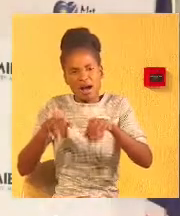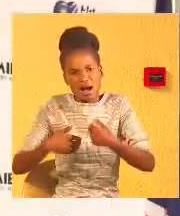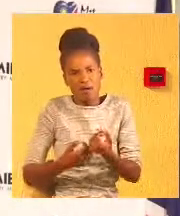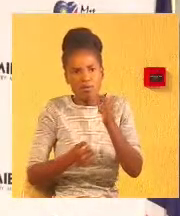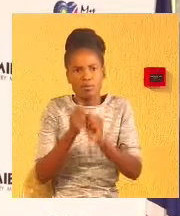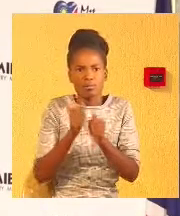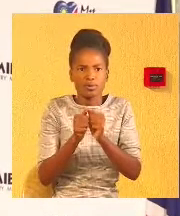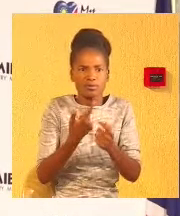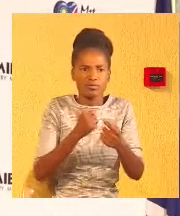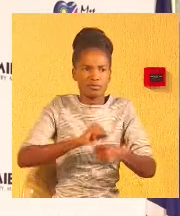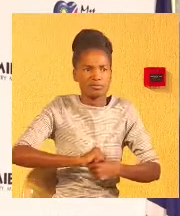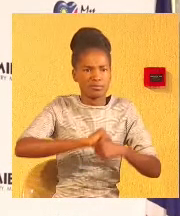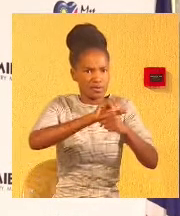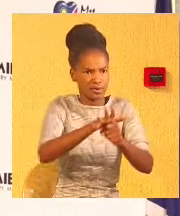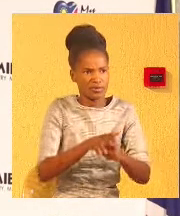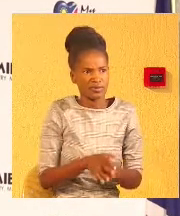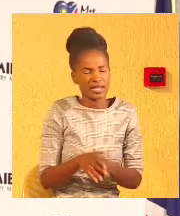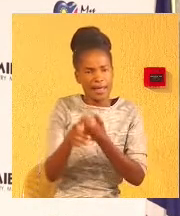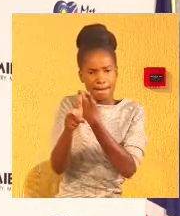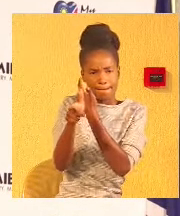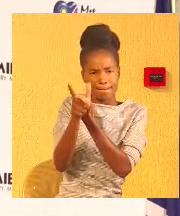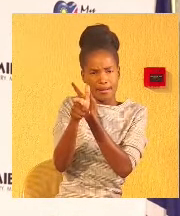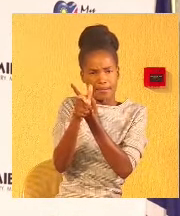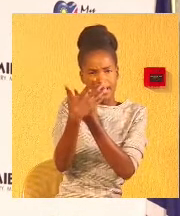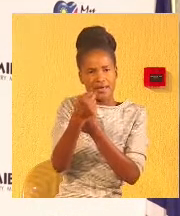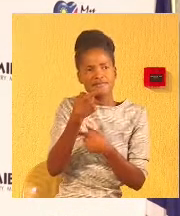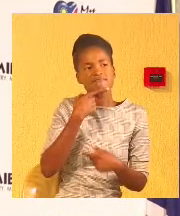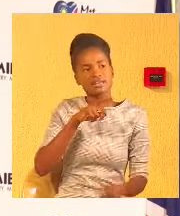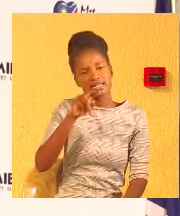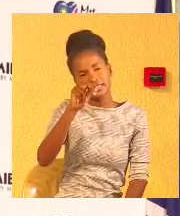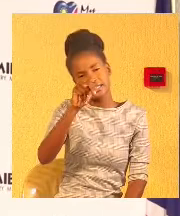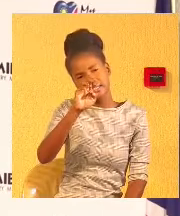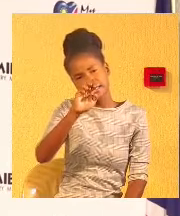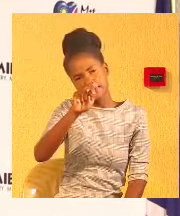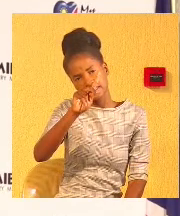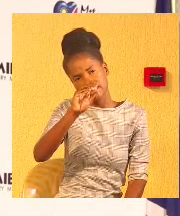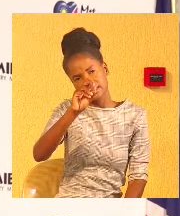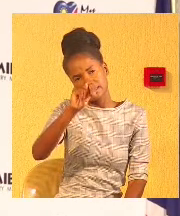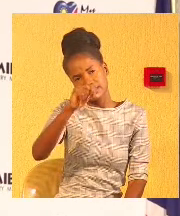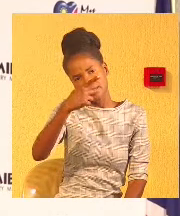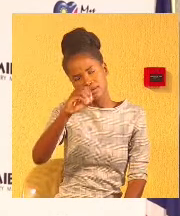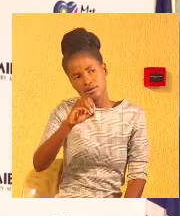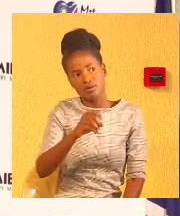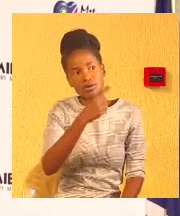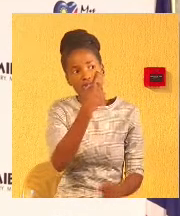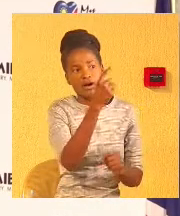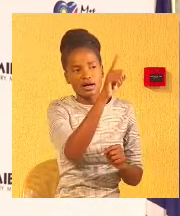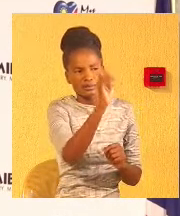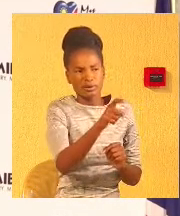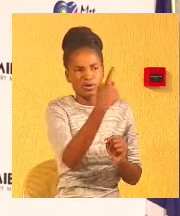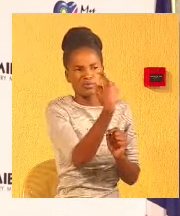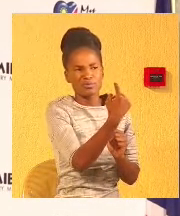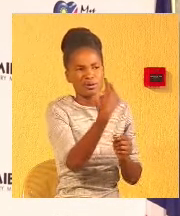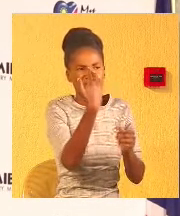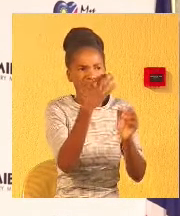Mr. Nekongo, you are joining us from Skype. What we'd like to know from you is, you are a crop production farmer.